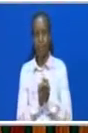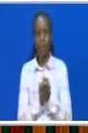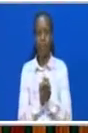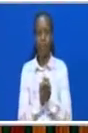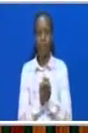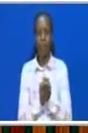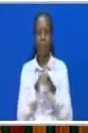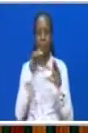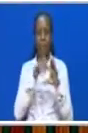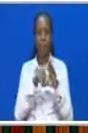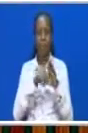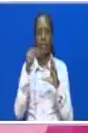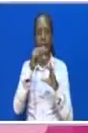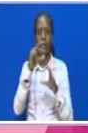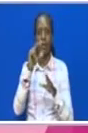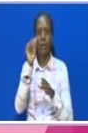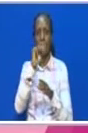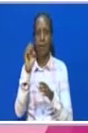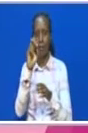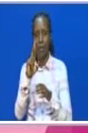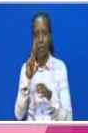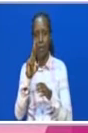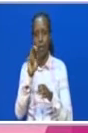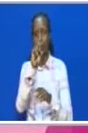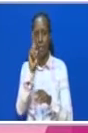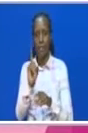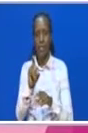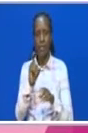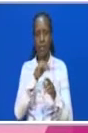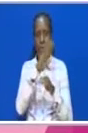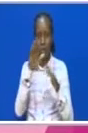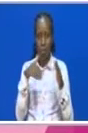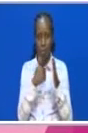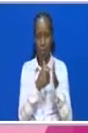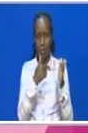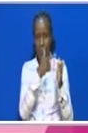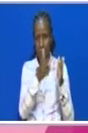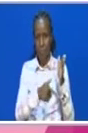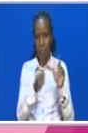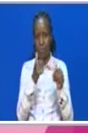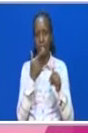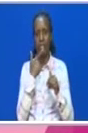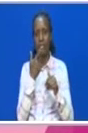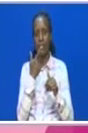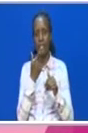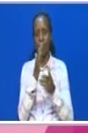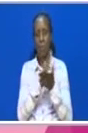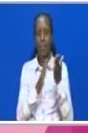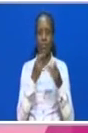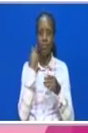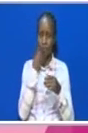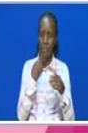So in our grammar, we test all these things that I've said about parts of speech,